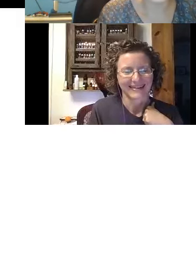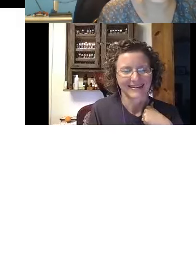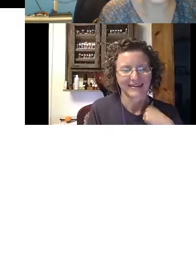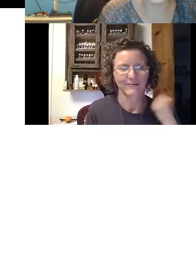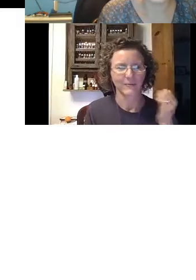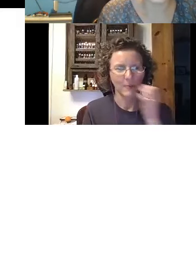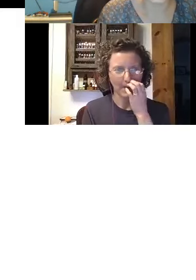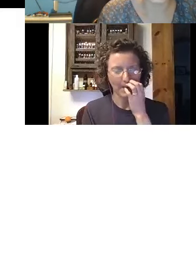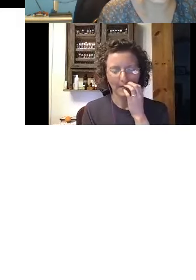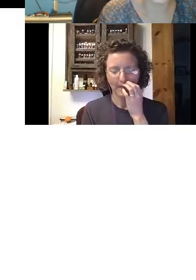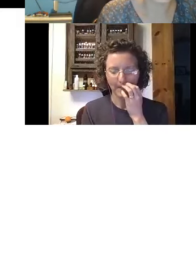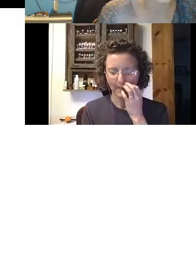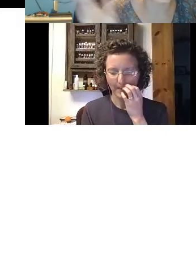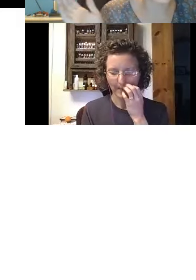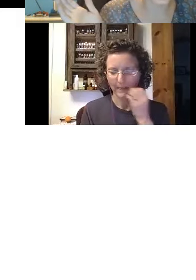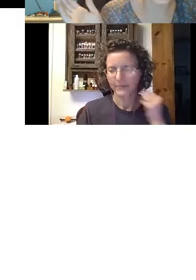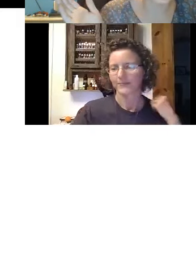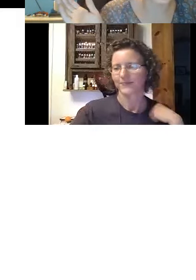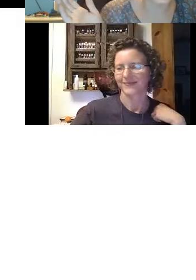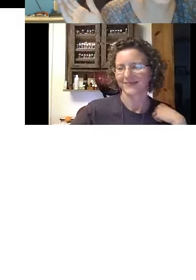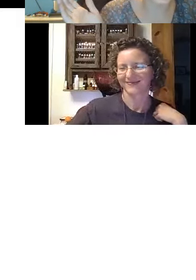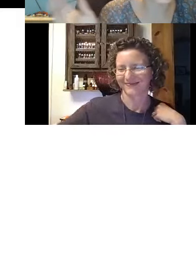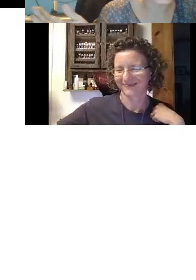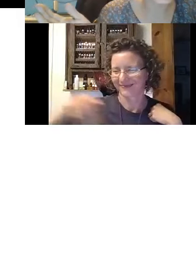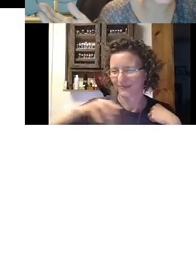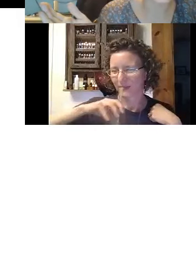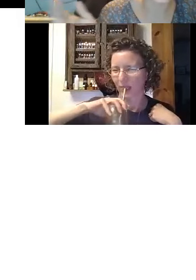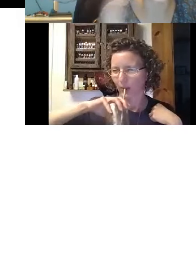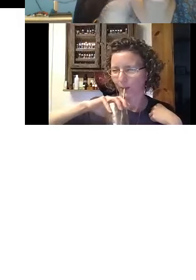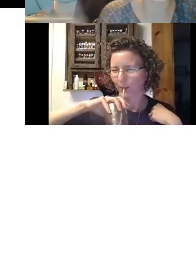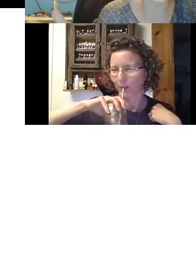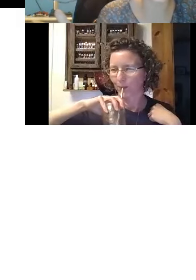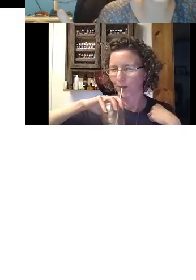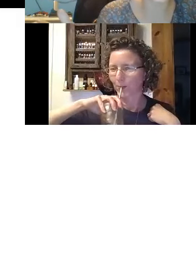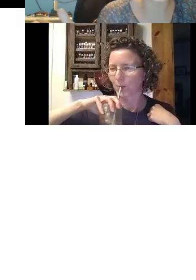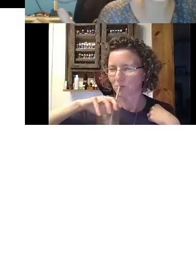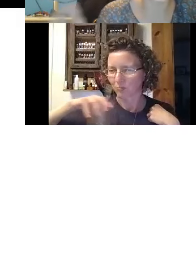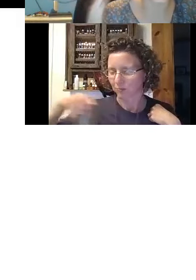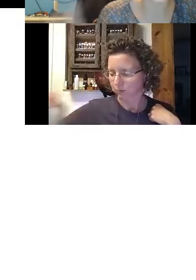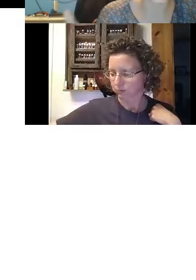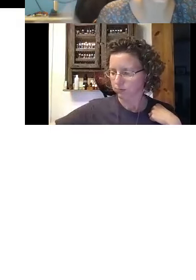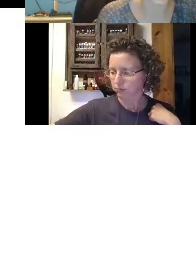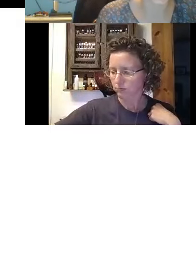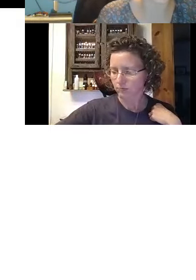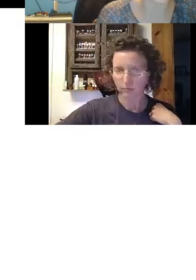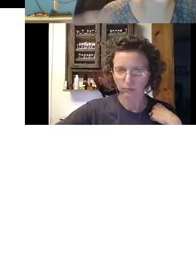this, and much, much more. So Young Living is not just oils. It's a